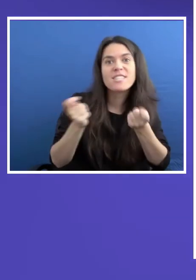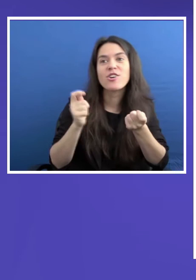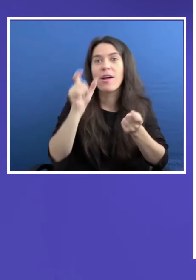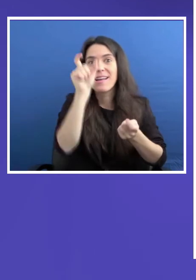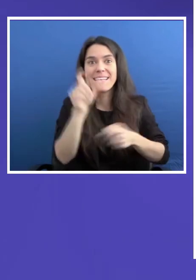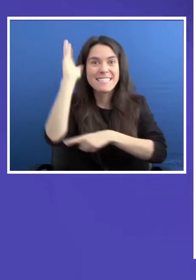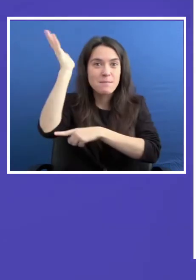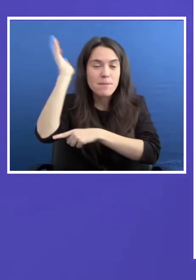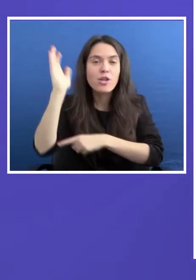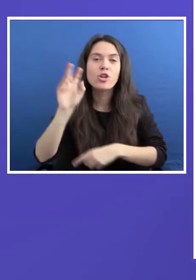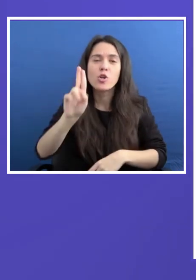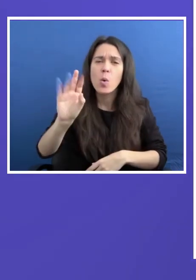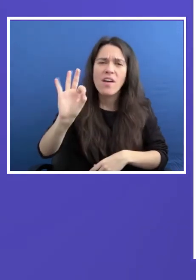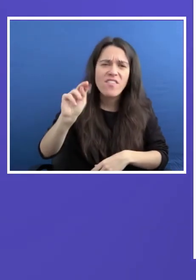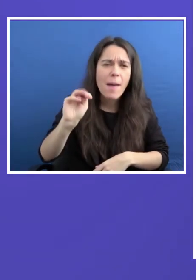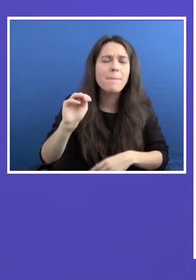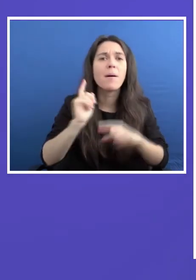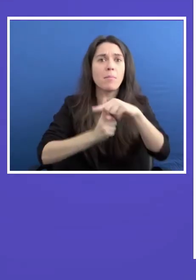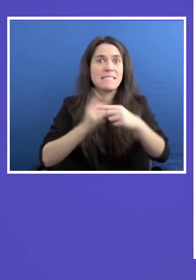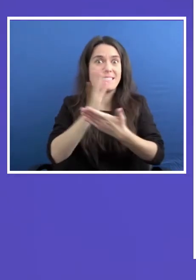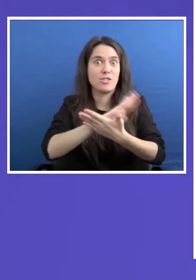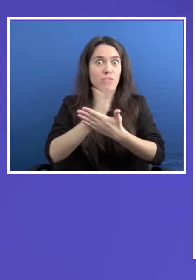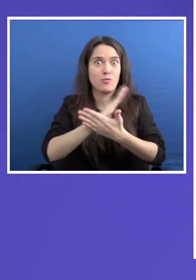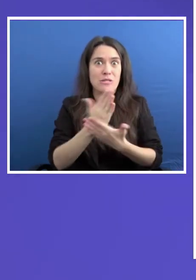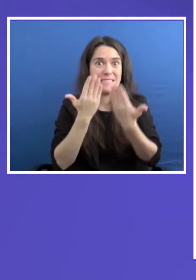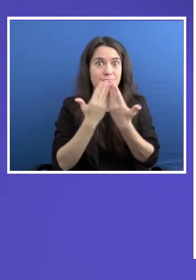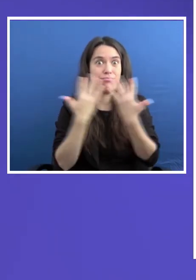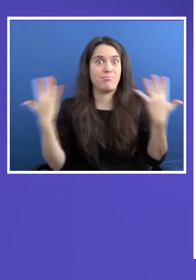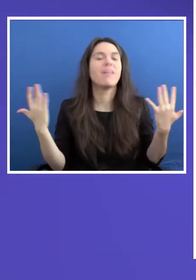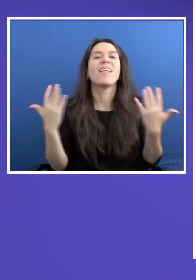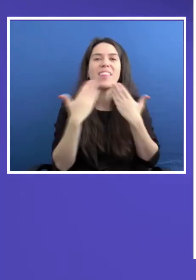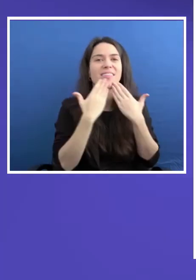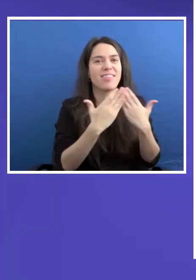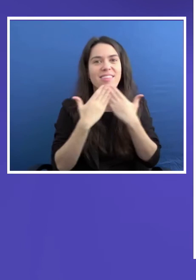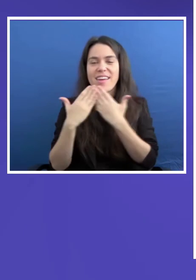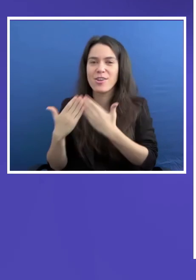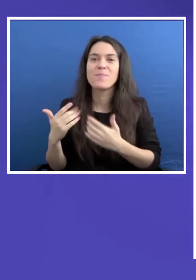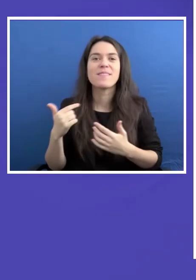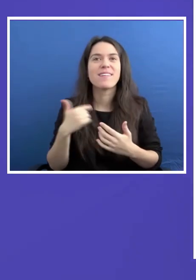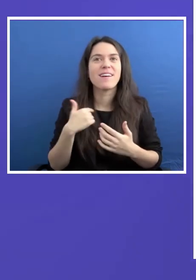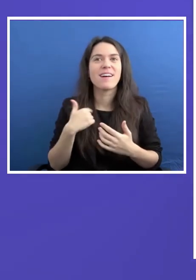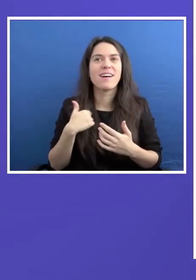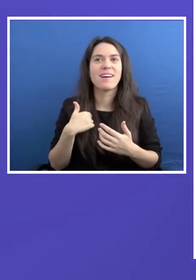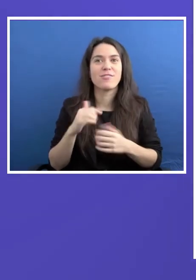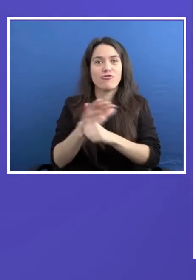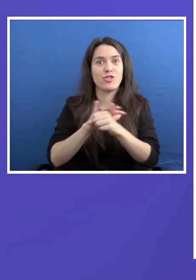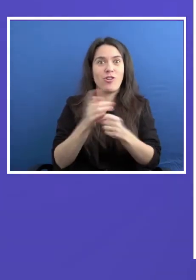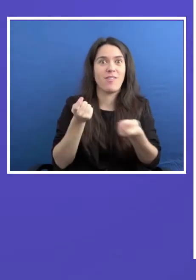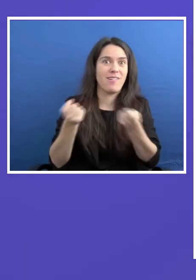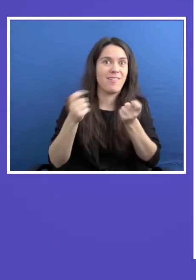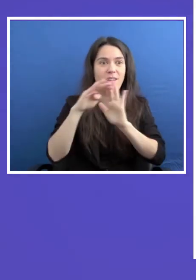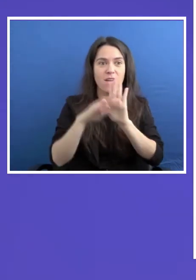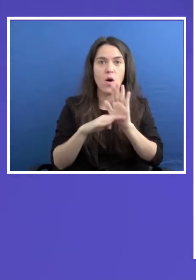making this event happening today. As a regional program political dialogue, we are not only working on